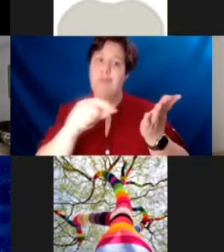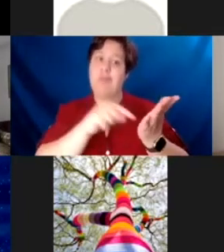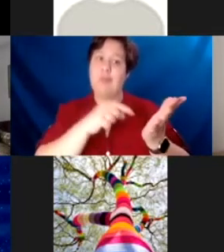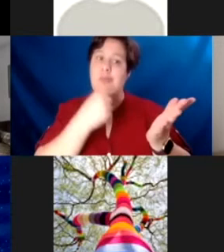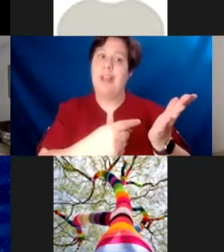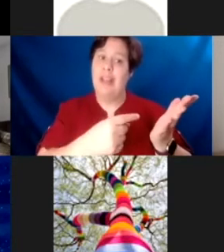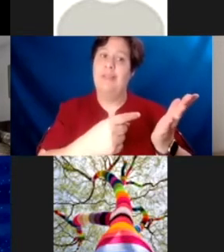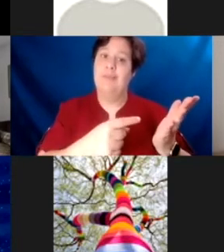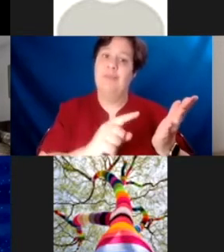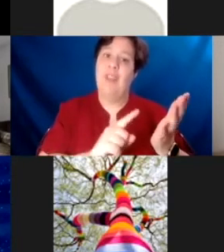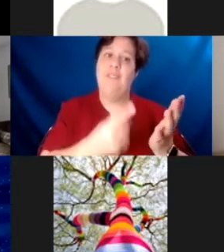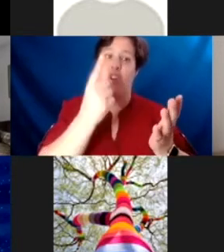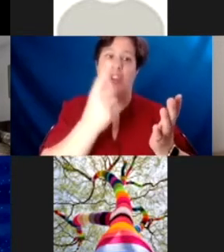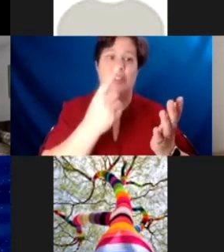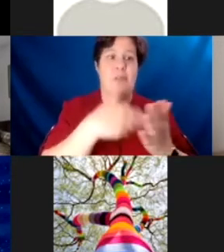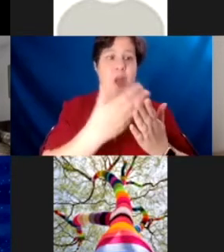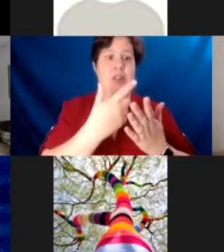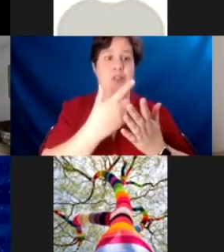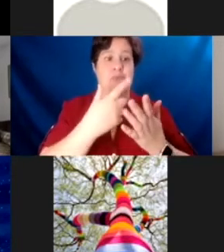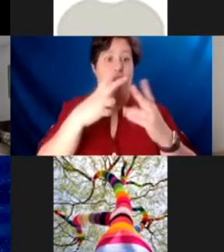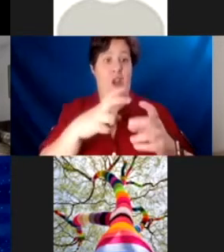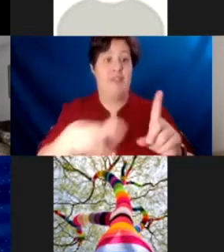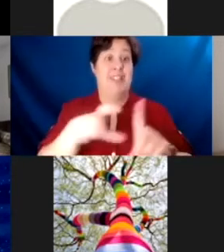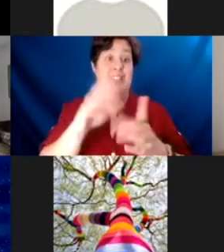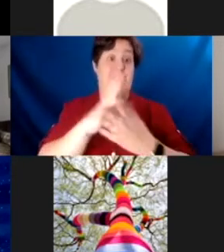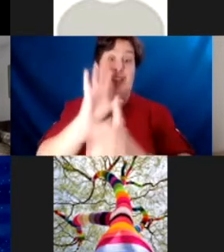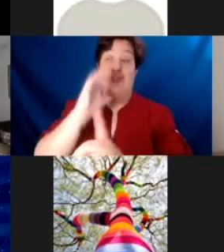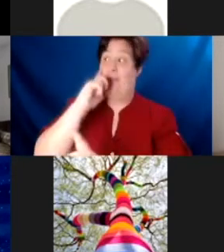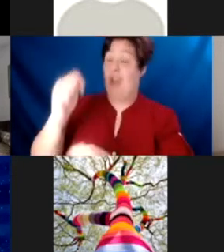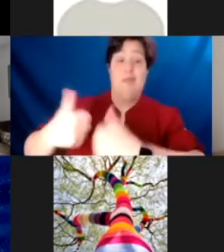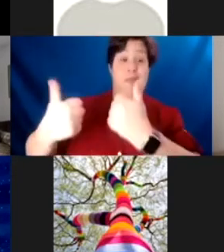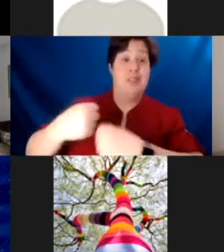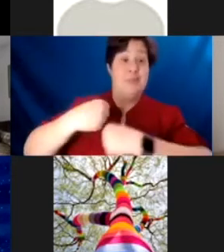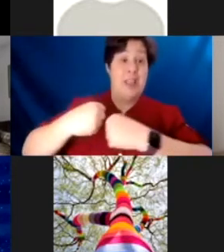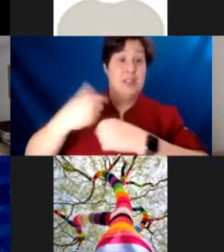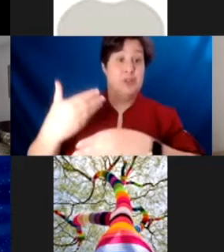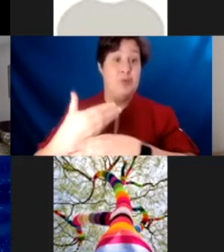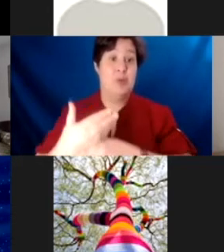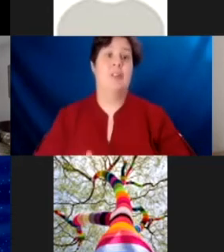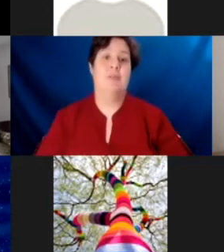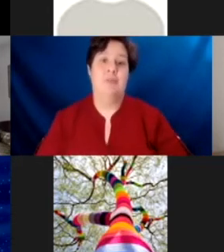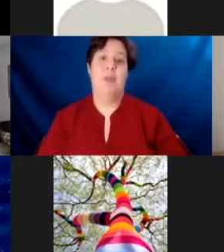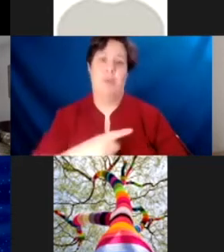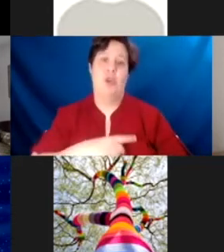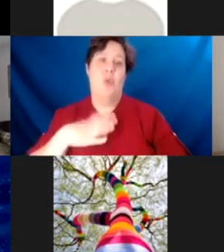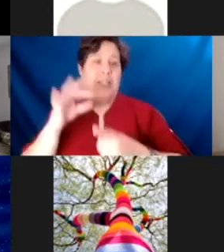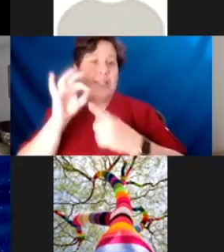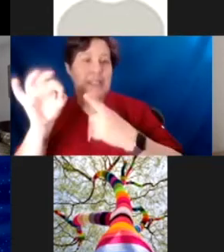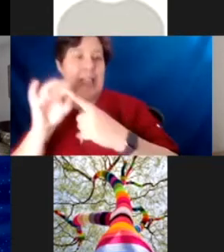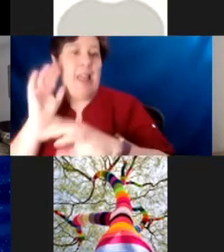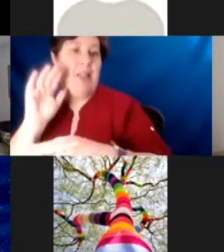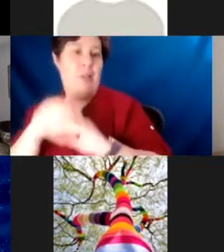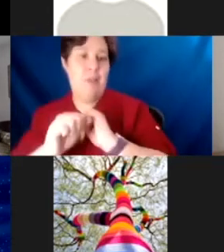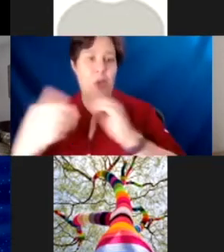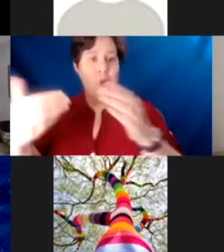the first bit of your R&D, would be to actually locate a good space to work in. Because obviously we need much more detail about your working